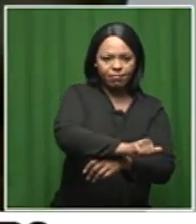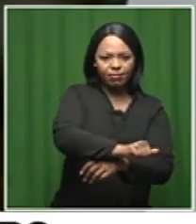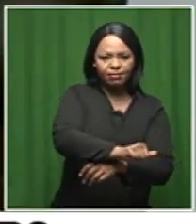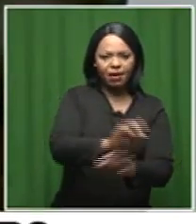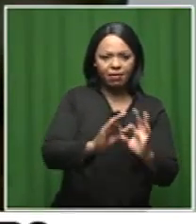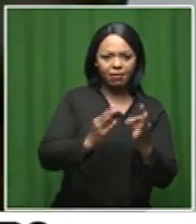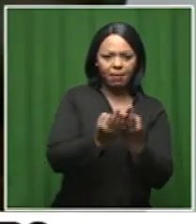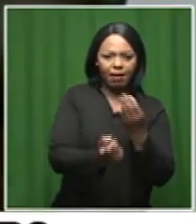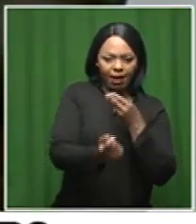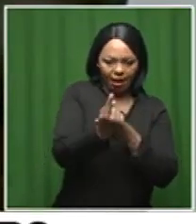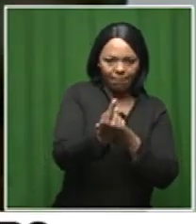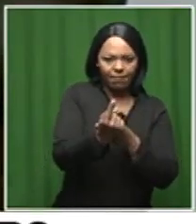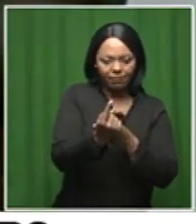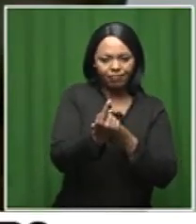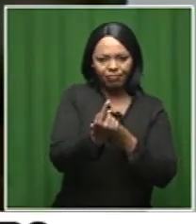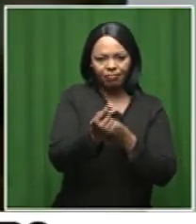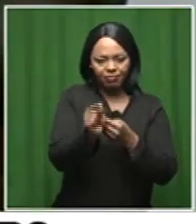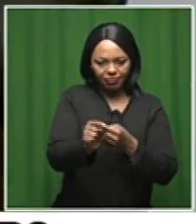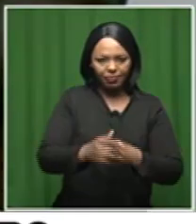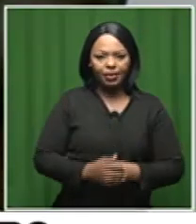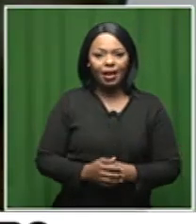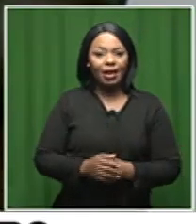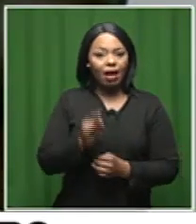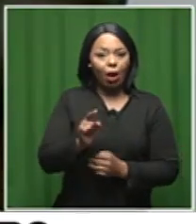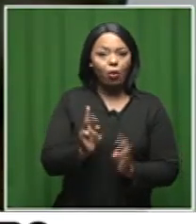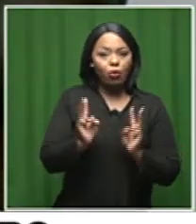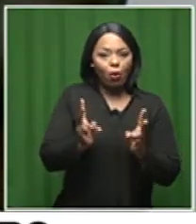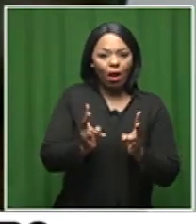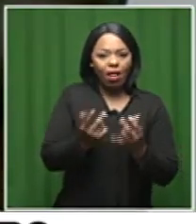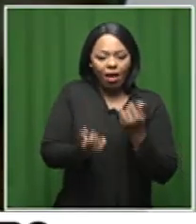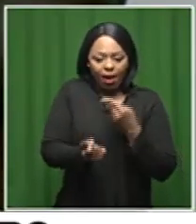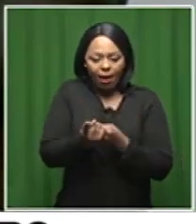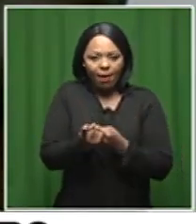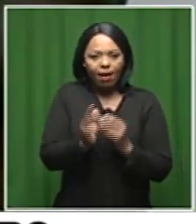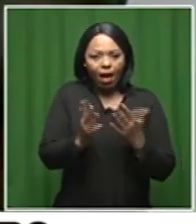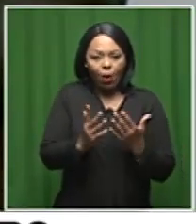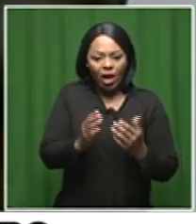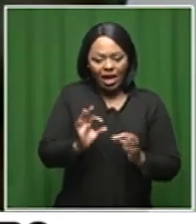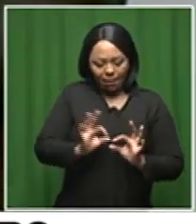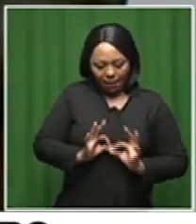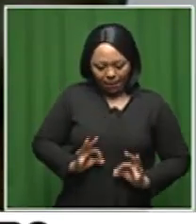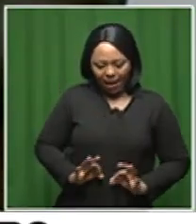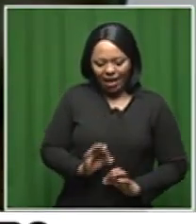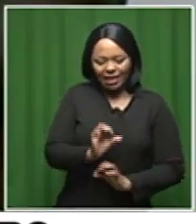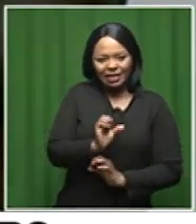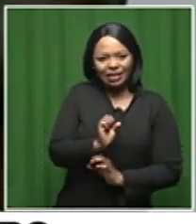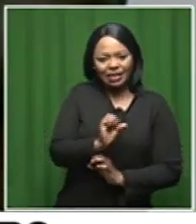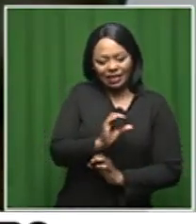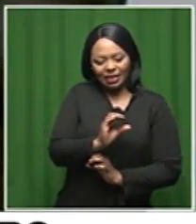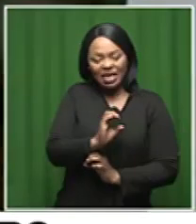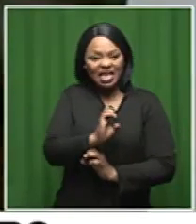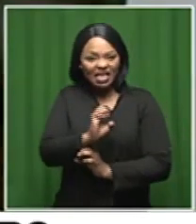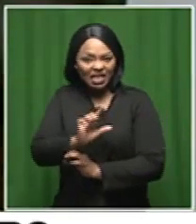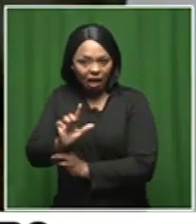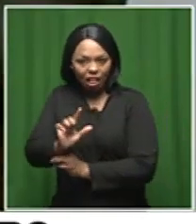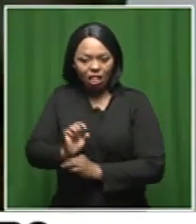to a deregulation and an abnormal growth of these cells, which fail to mature.